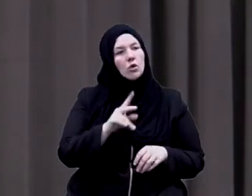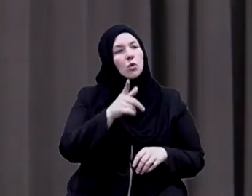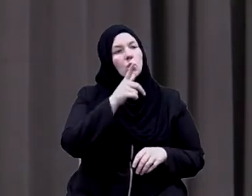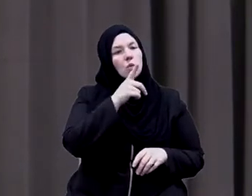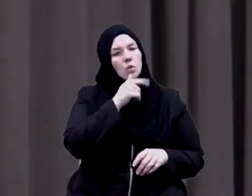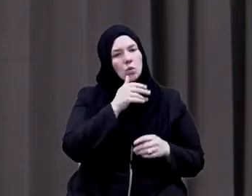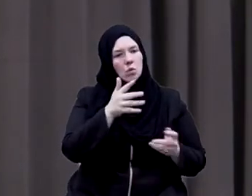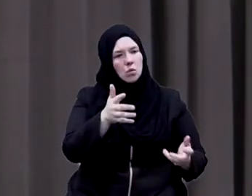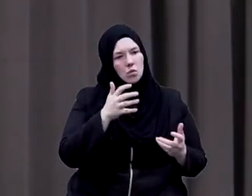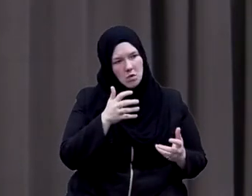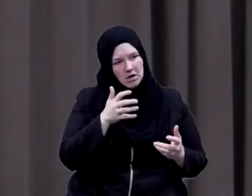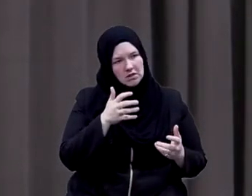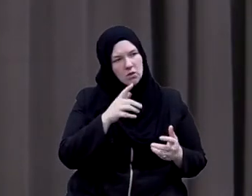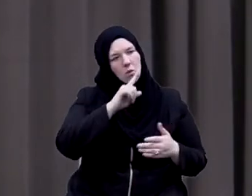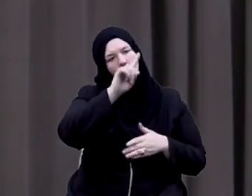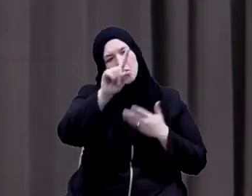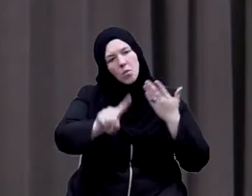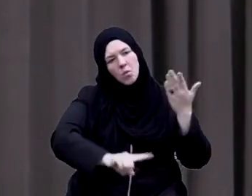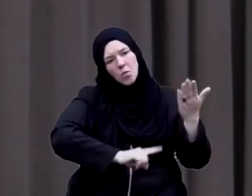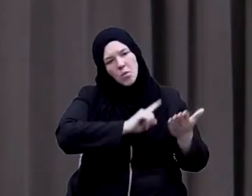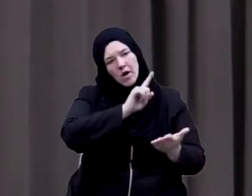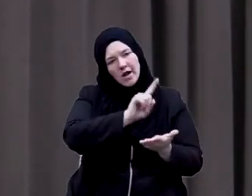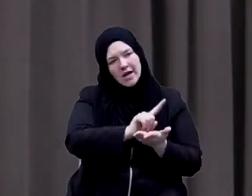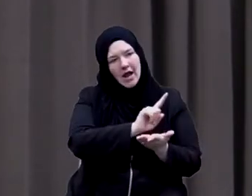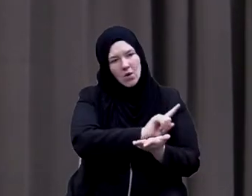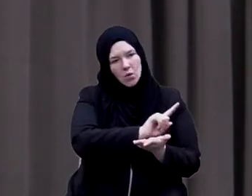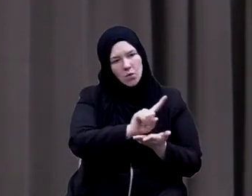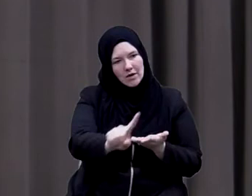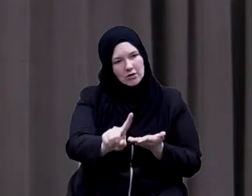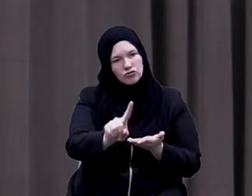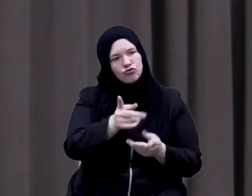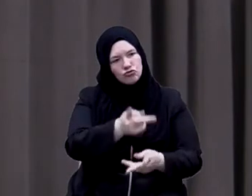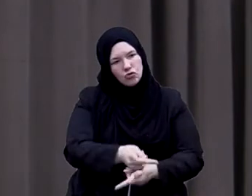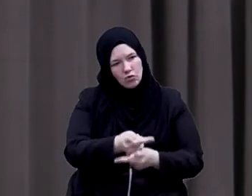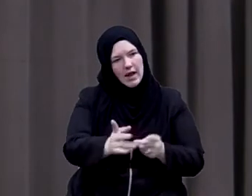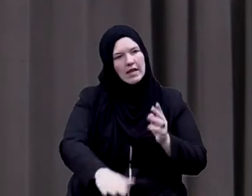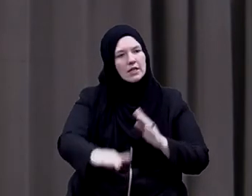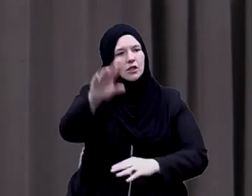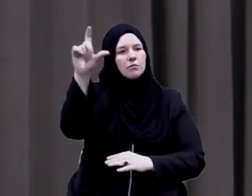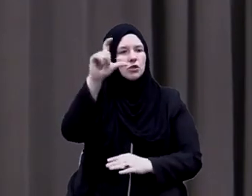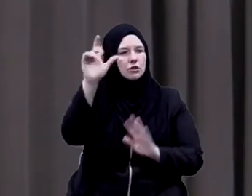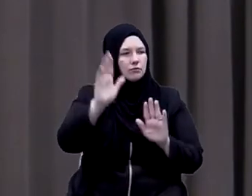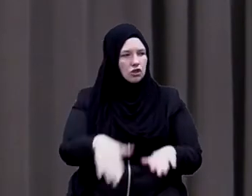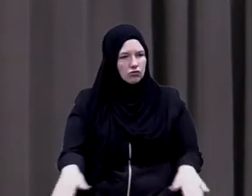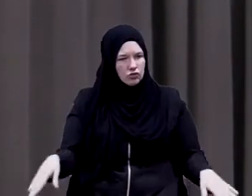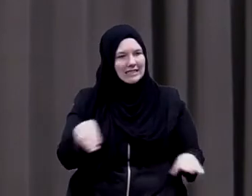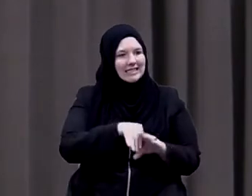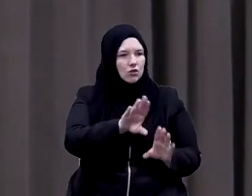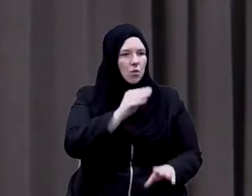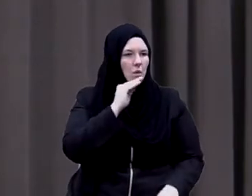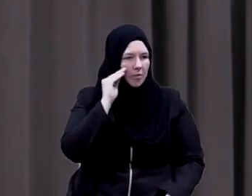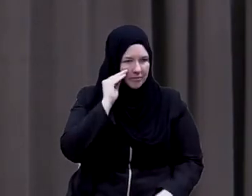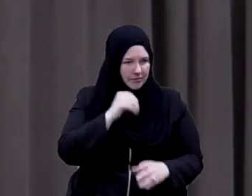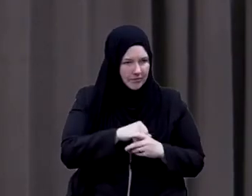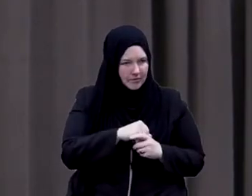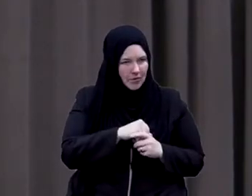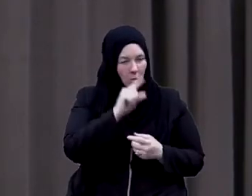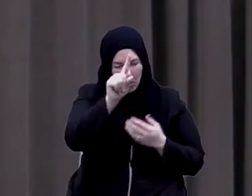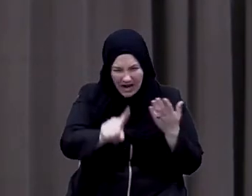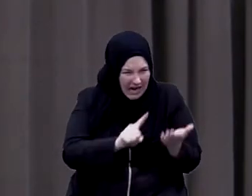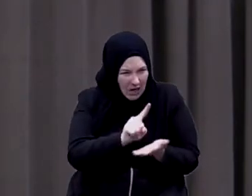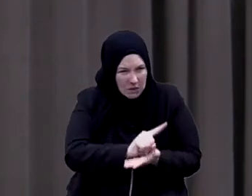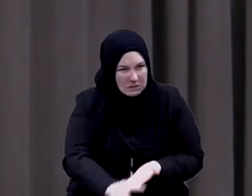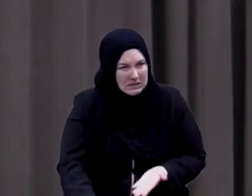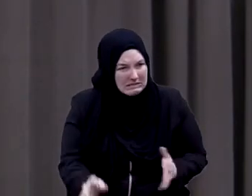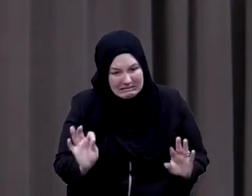Who wants to spend 1 hour a week to raise Muslim children at your own home?